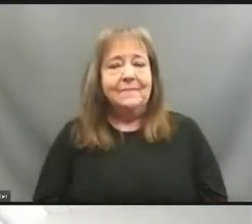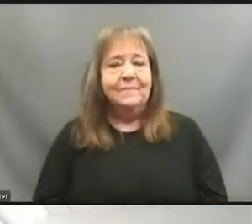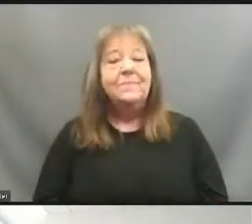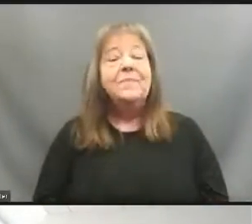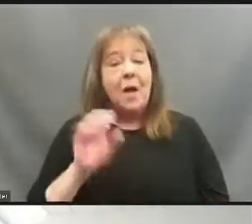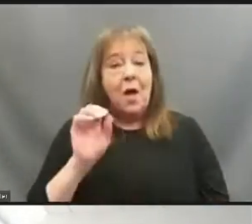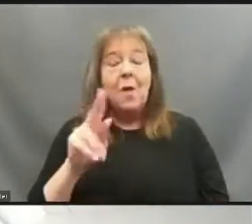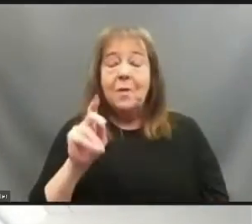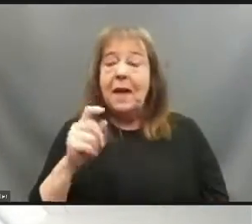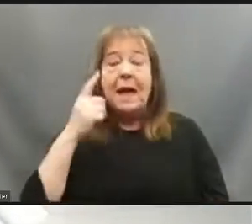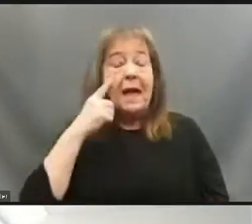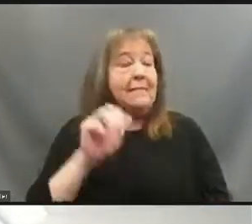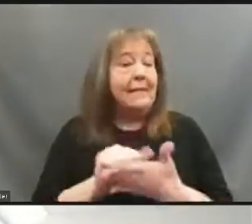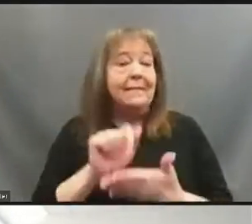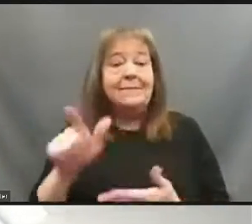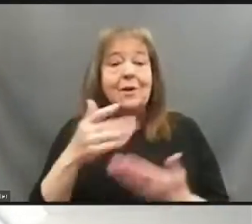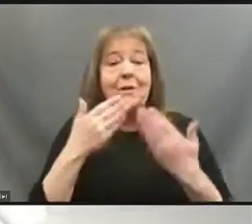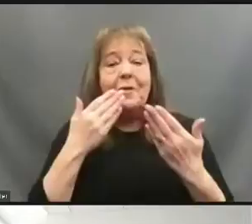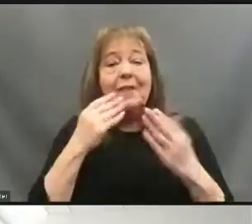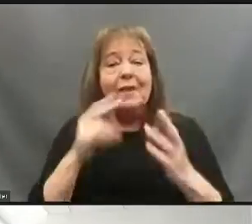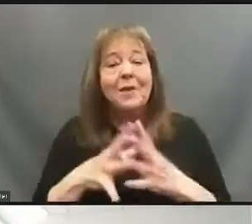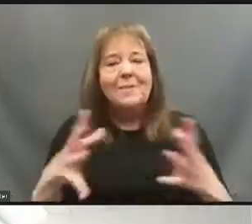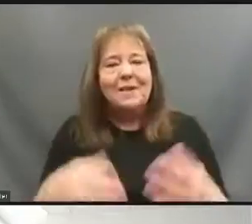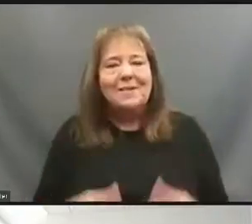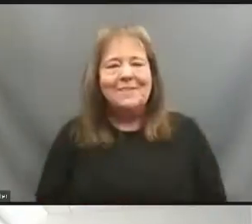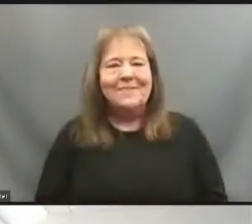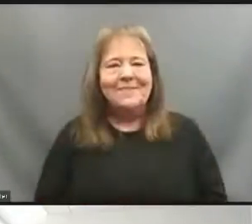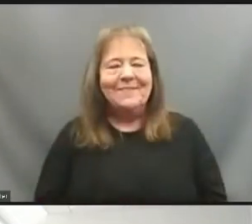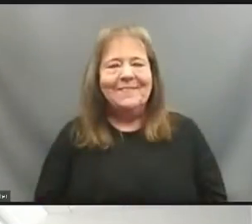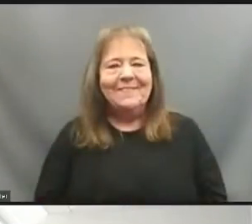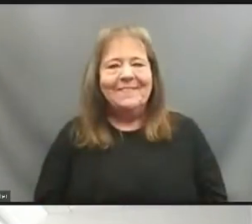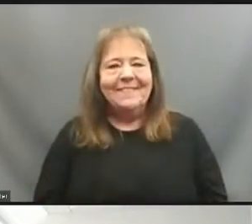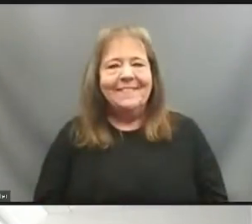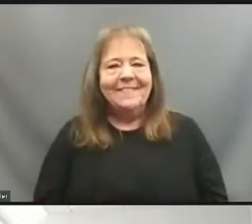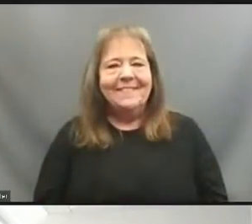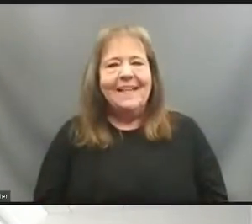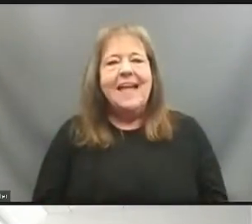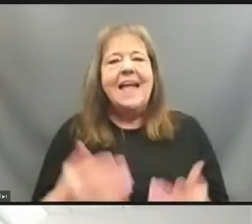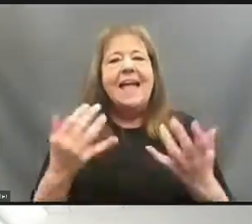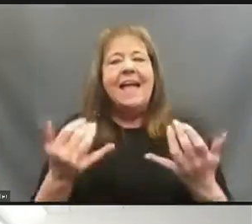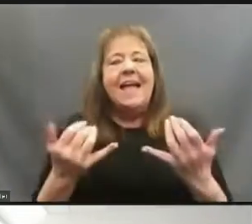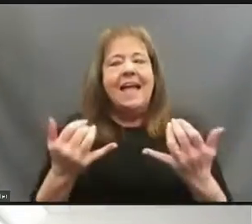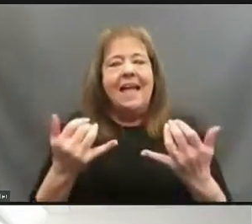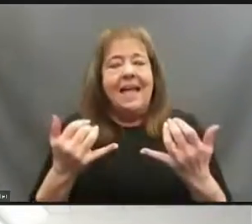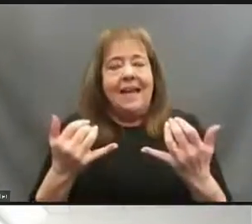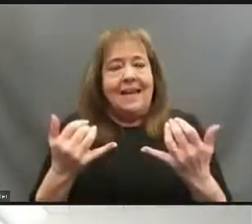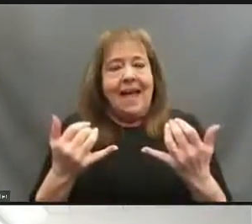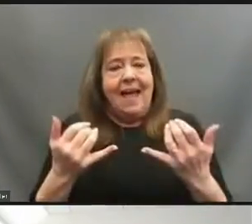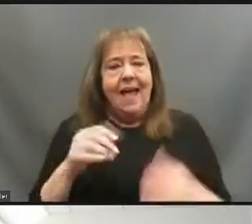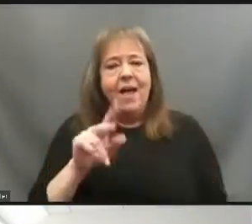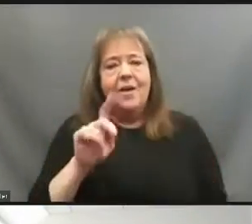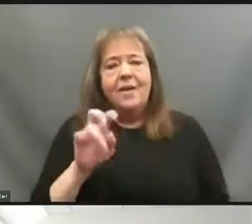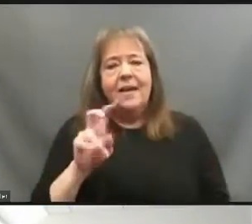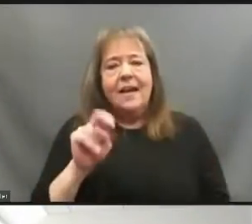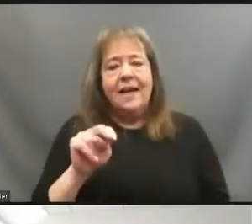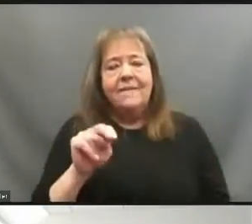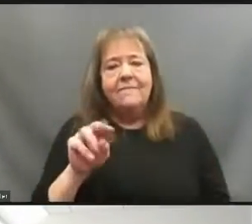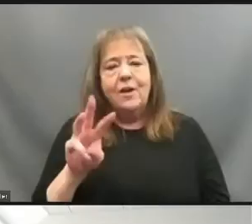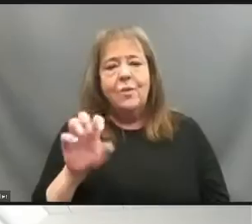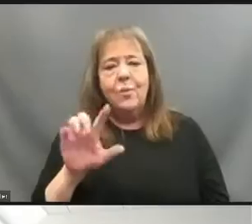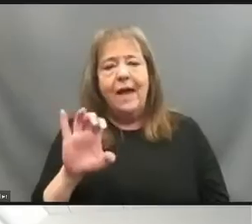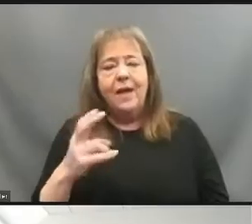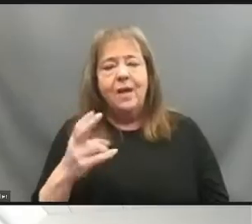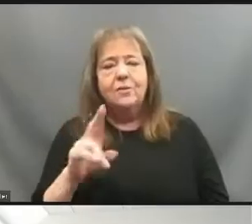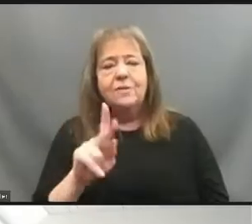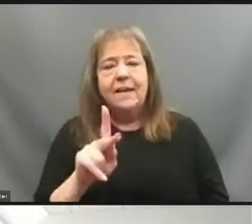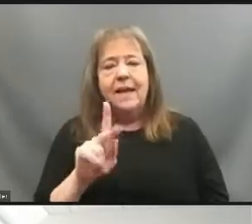Alrighty, I think that has me covered. Thank you very much. Thank you, Aaron. Let's now go to, if I'm not mistaken, Kevin Welch of KFDA